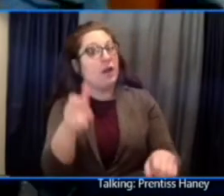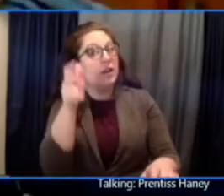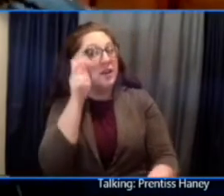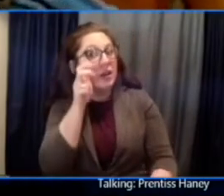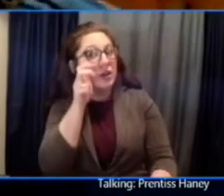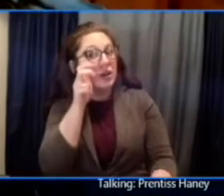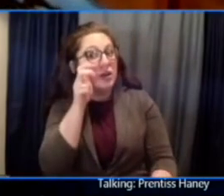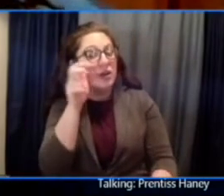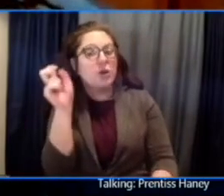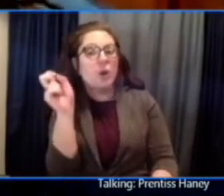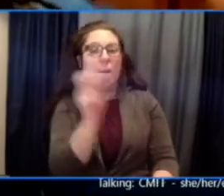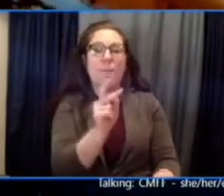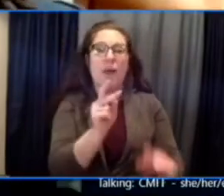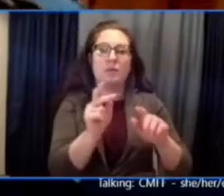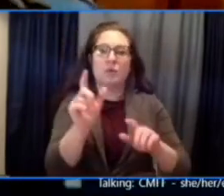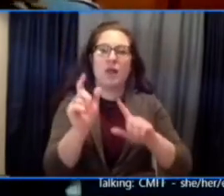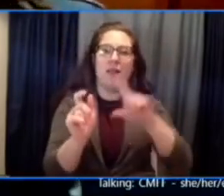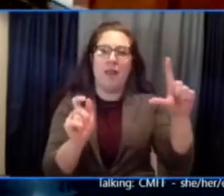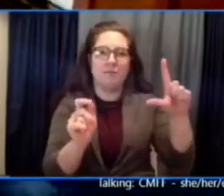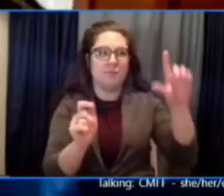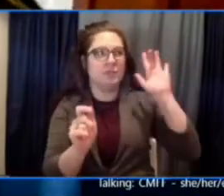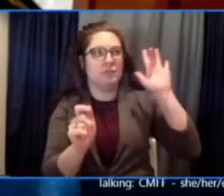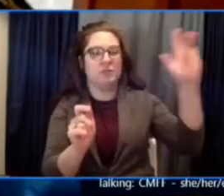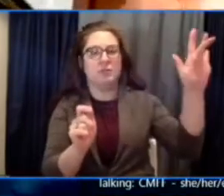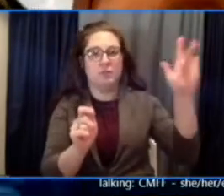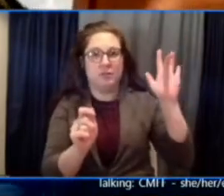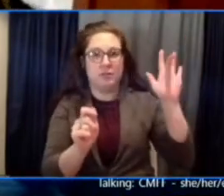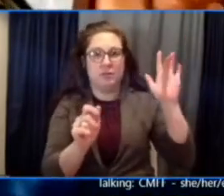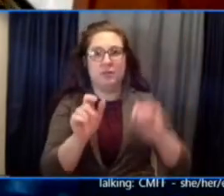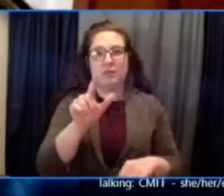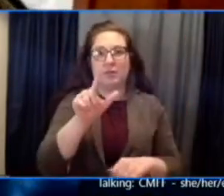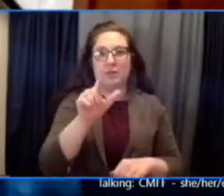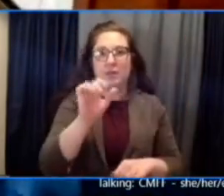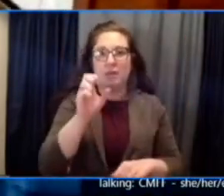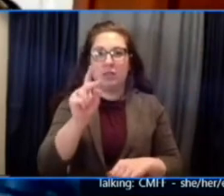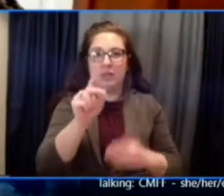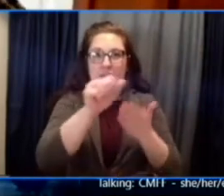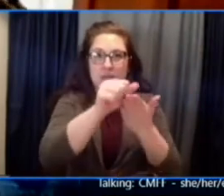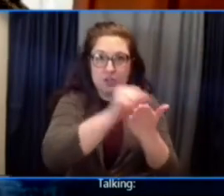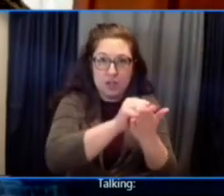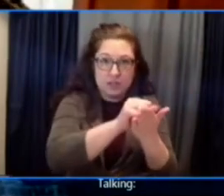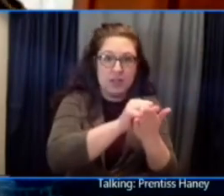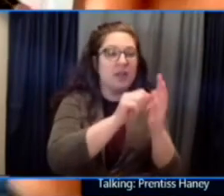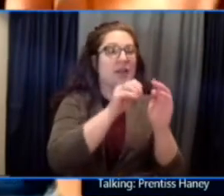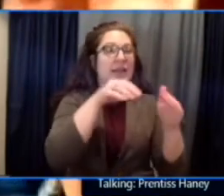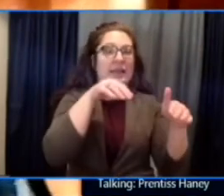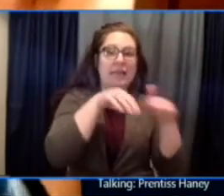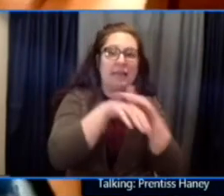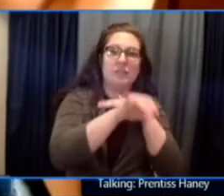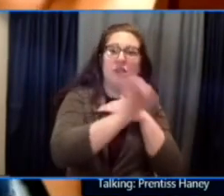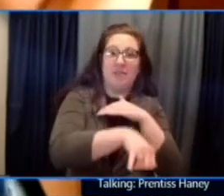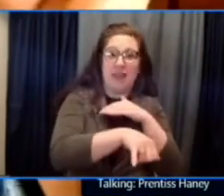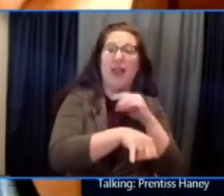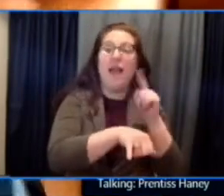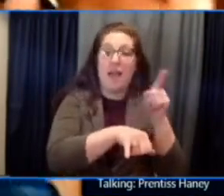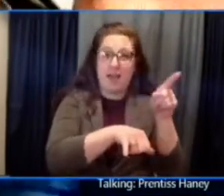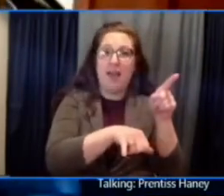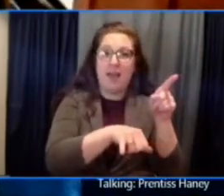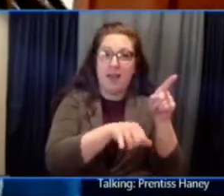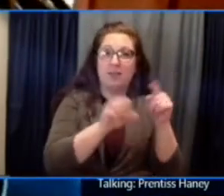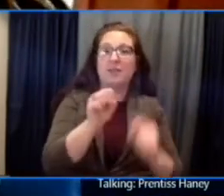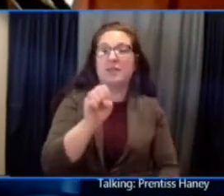me. The world didn't give it, the world can't take it away. You should have told me we was going to go to church. I would